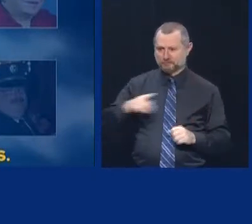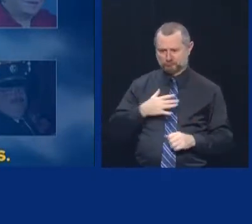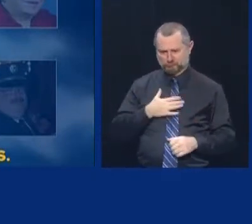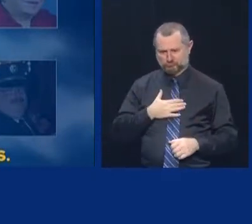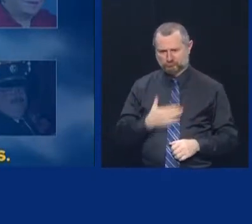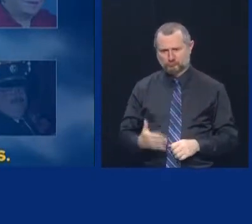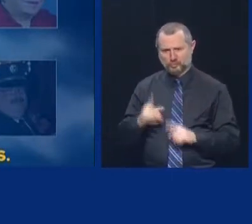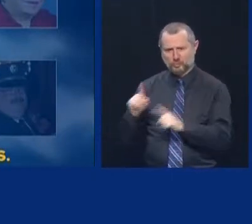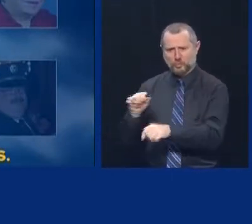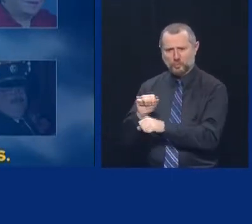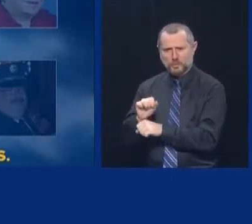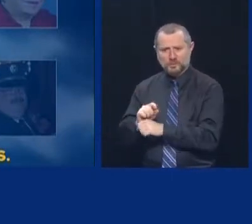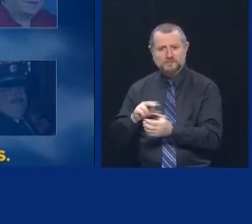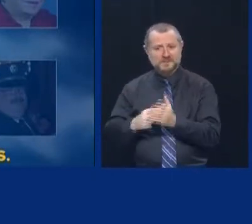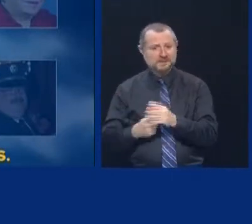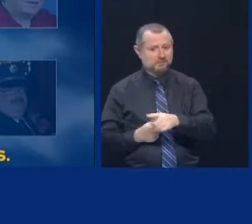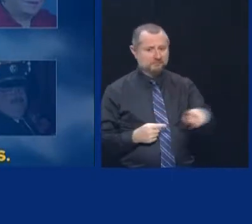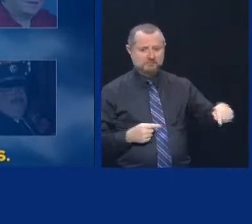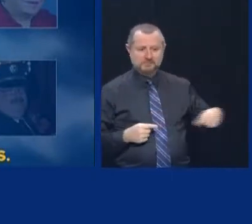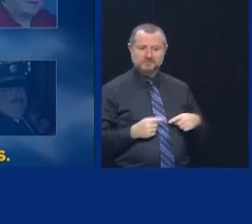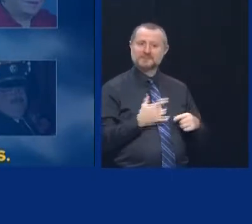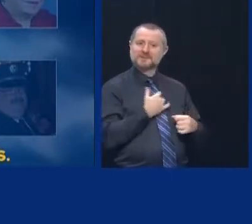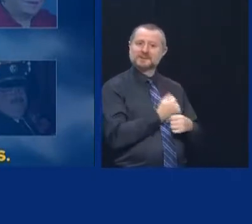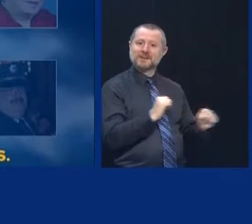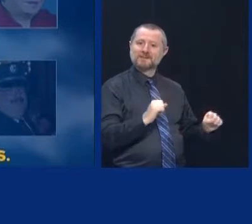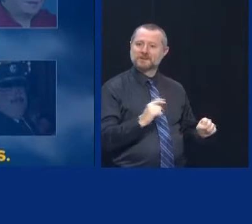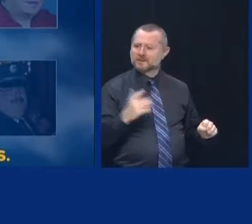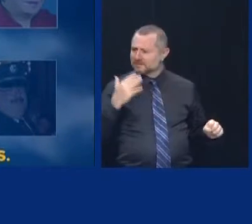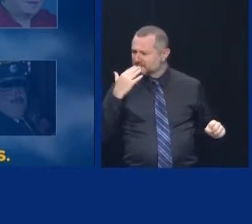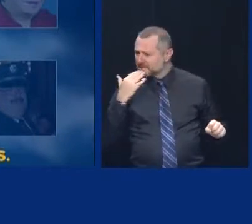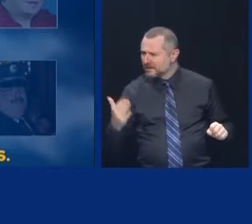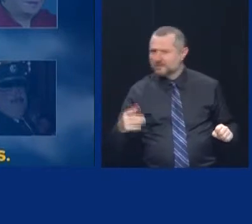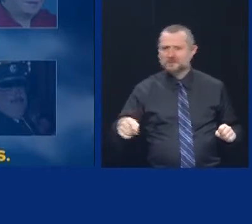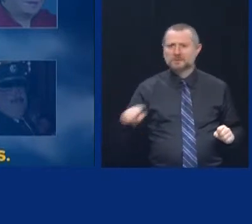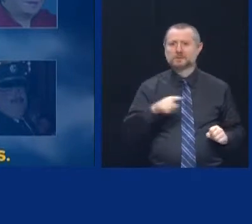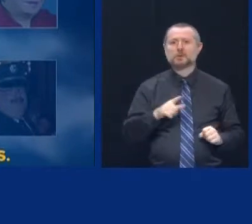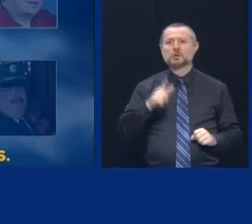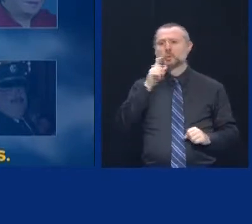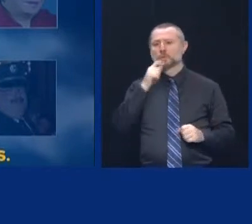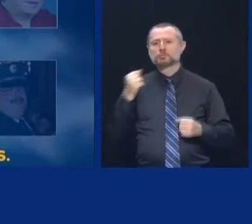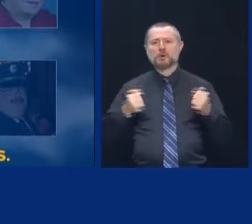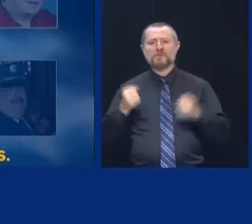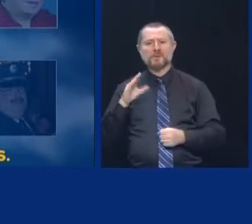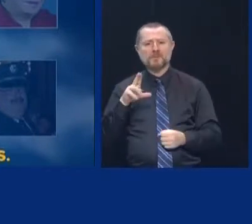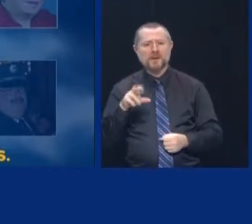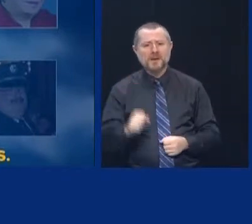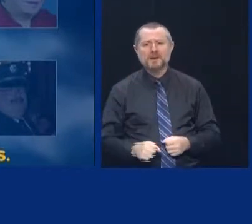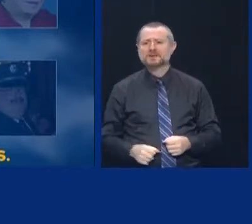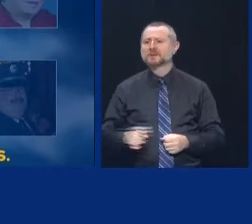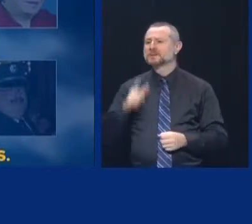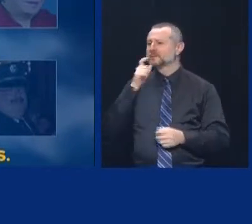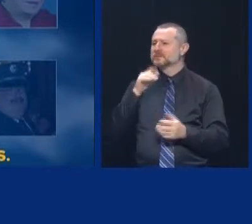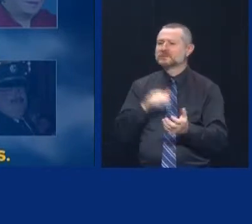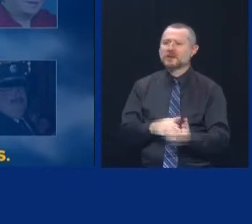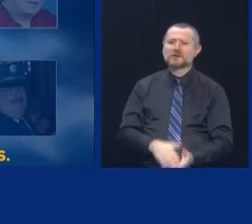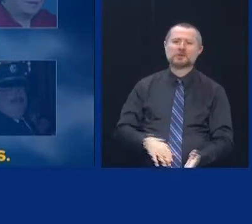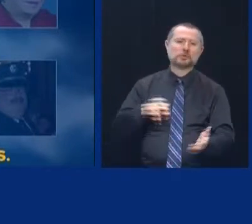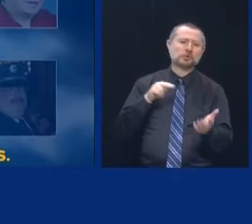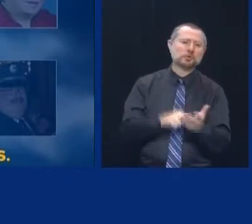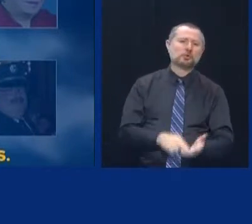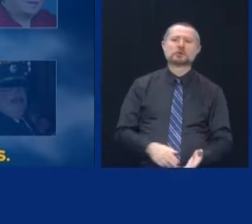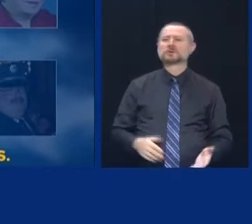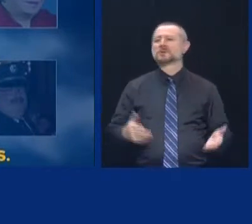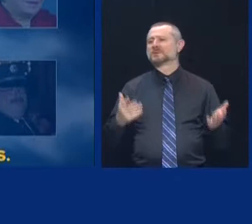of their home. The bus drivers who showed up, the doctors who showed up, the nurses who showed up, the utility workers who showed